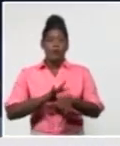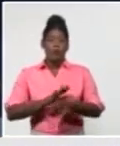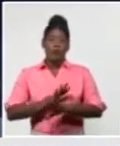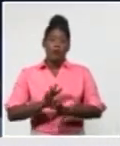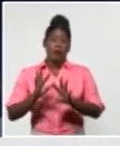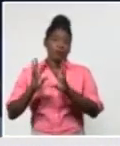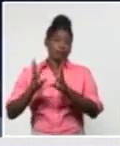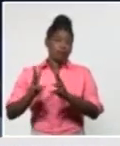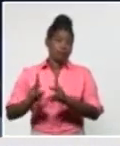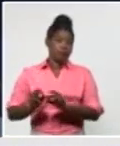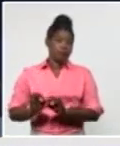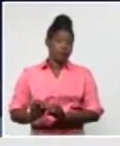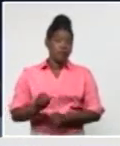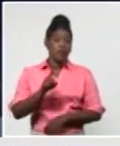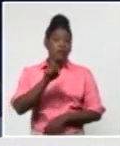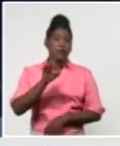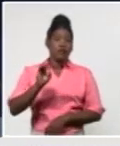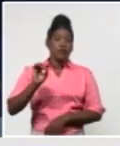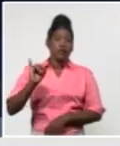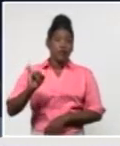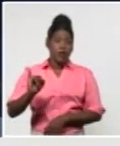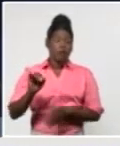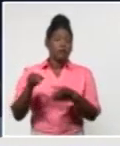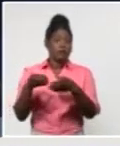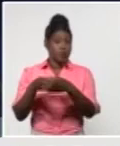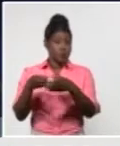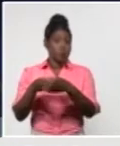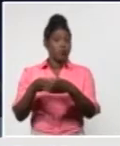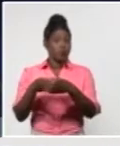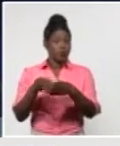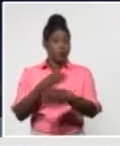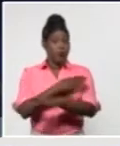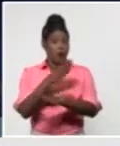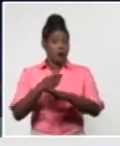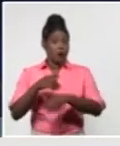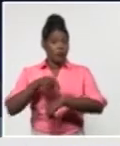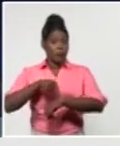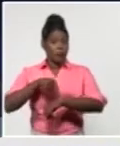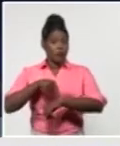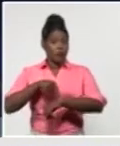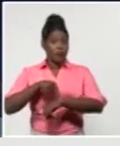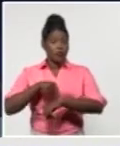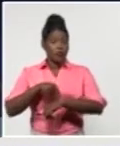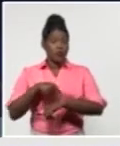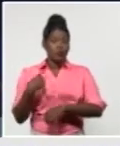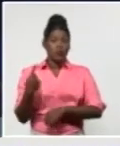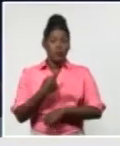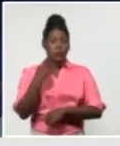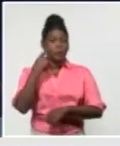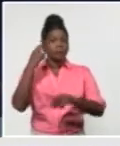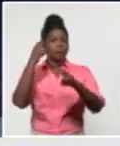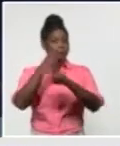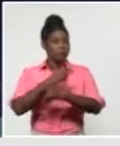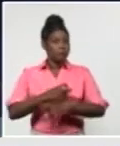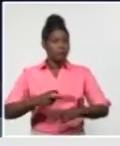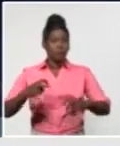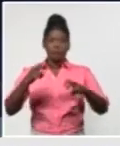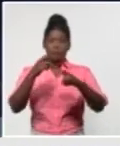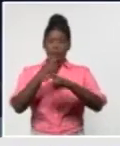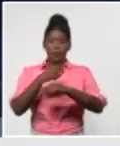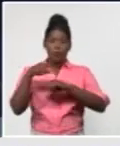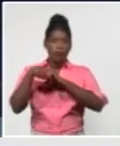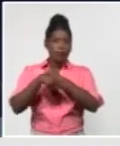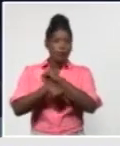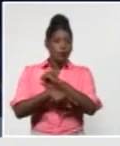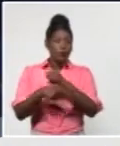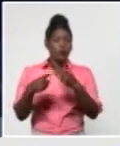106 people, 4.6% in all the pandemic, their source of infection has not been